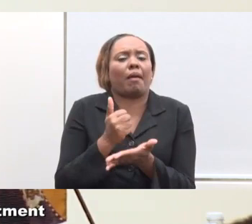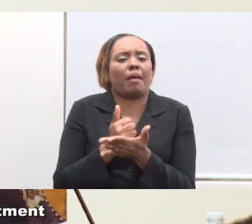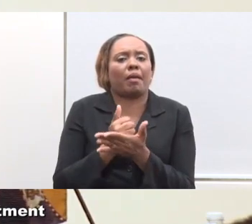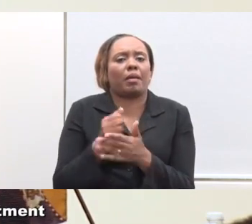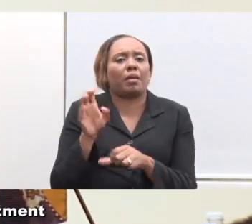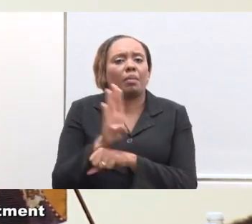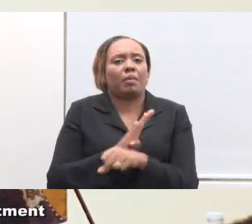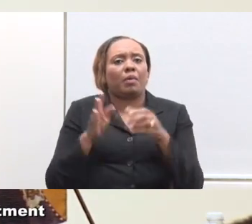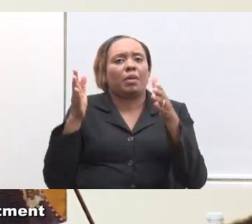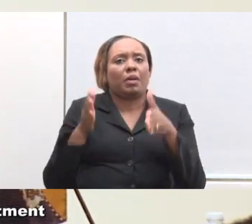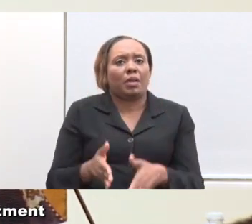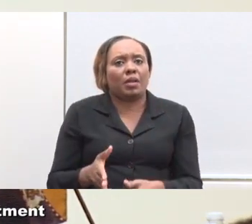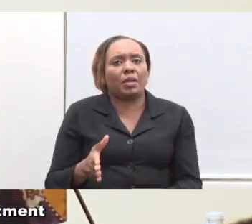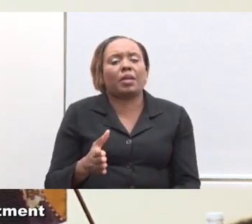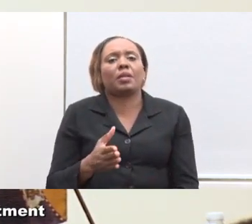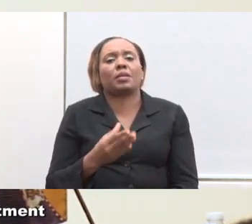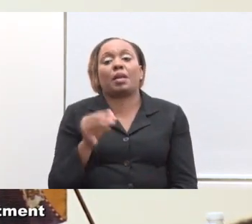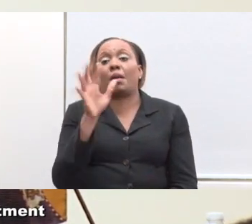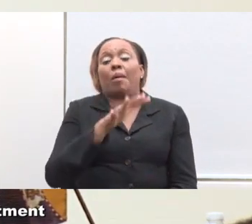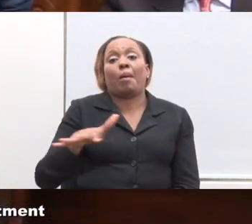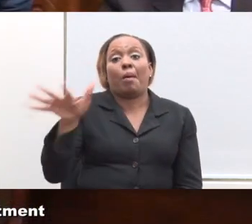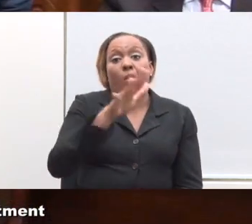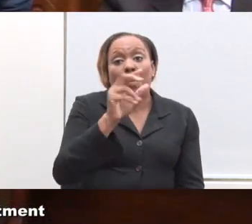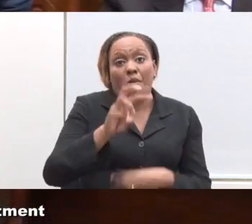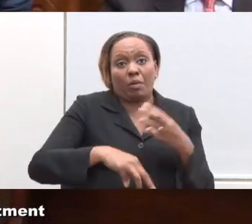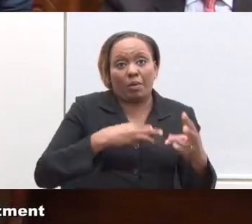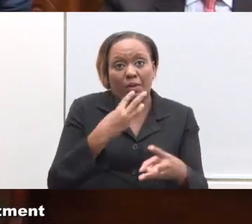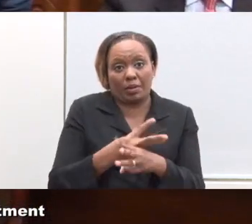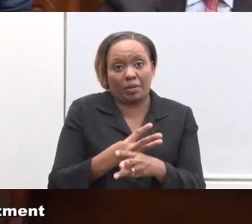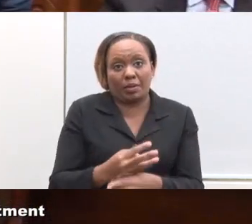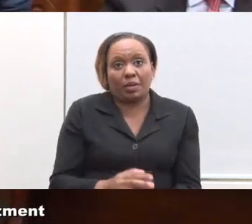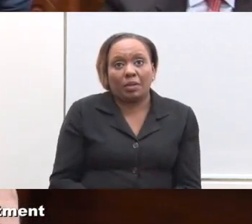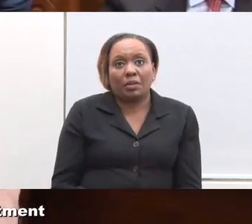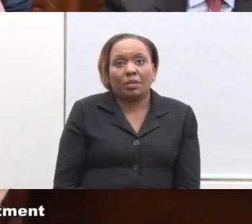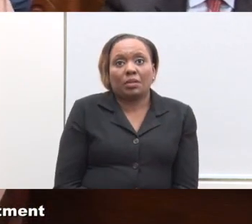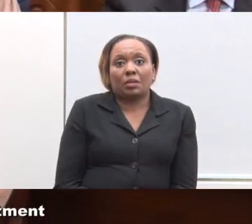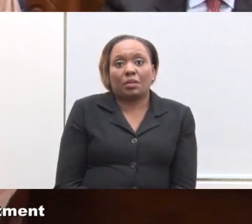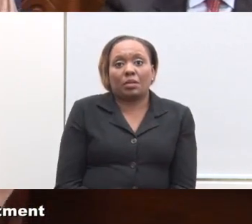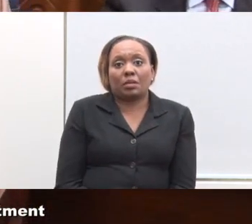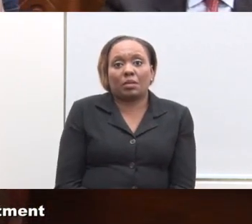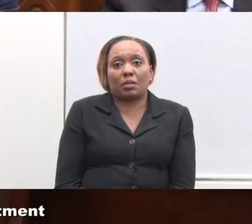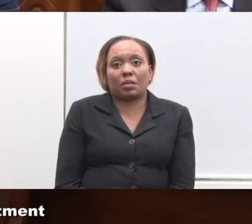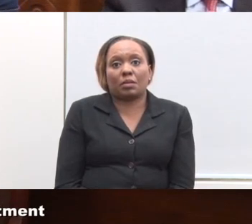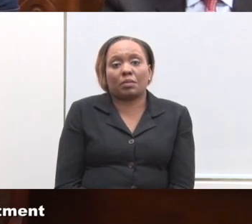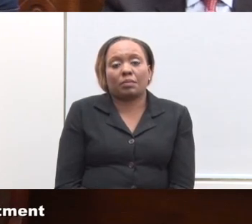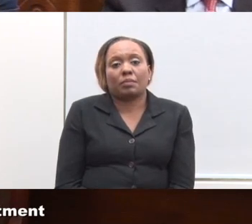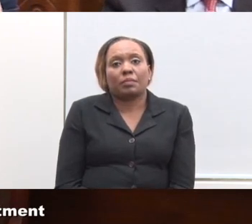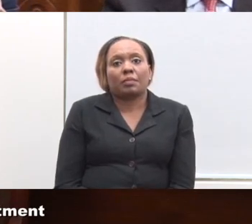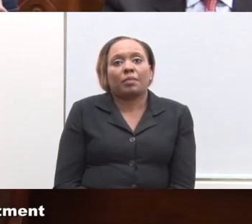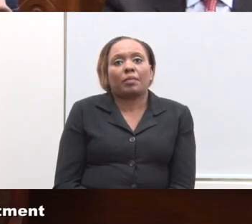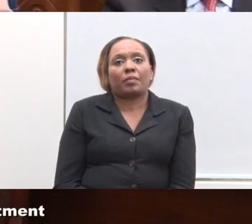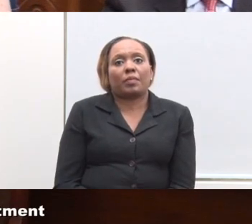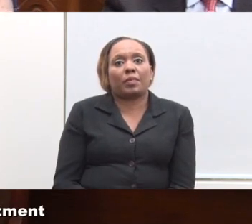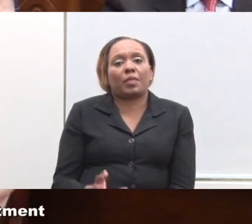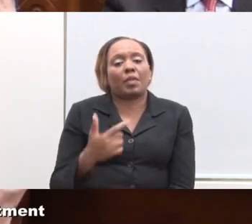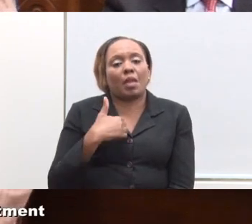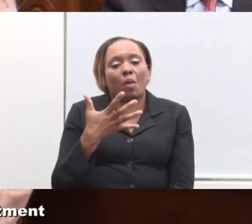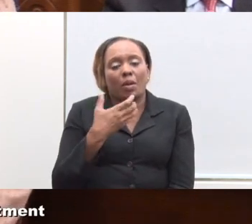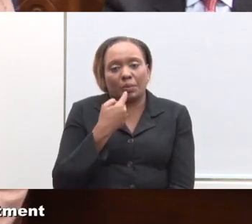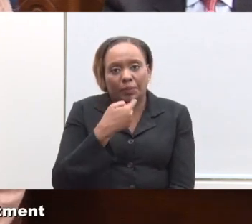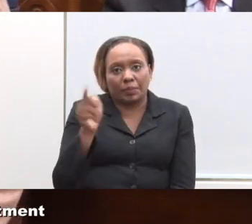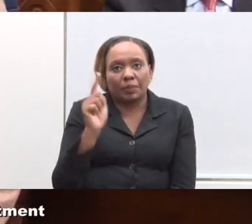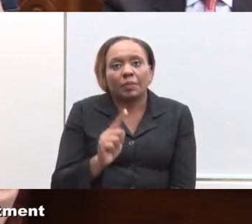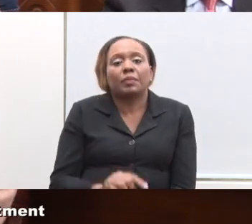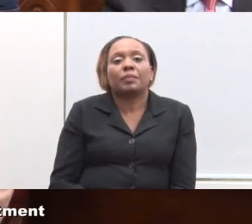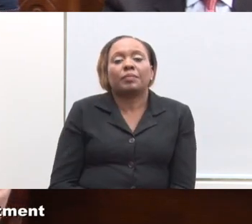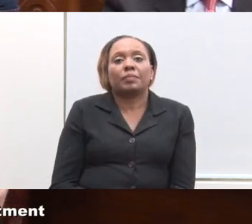the world, but in particular in the country of her birth. I'm happy to report to the nation that